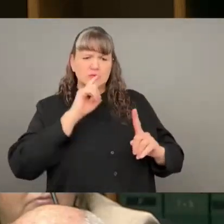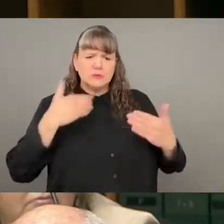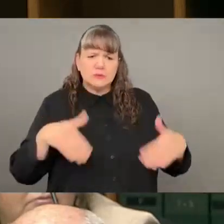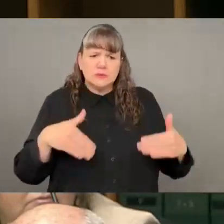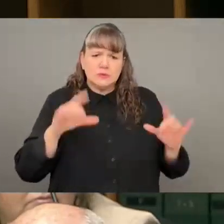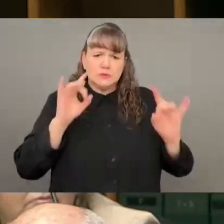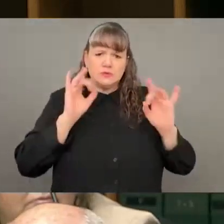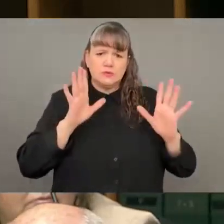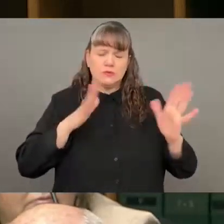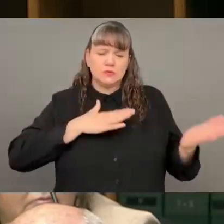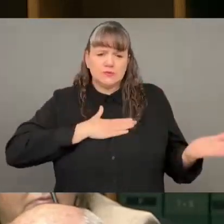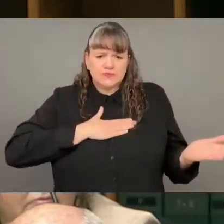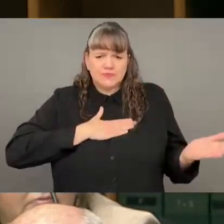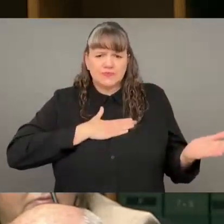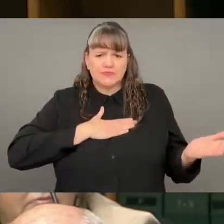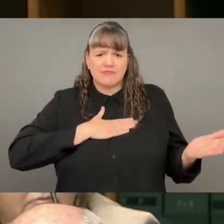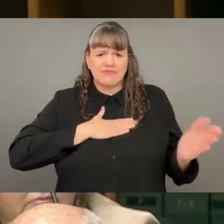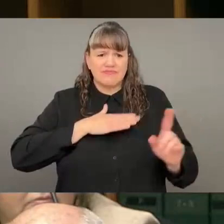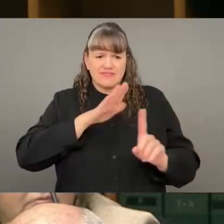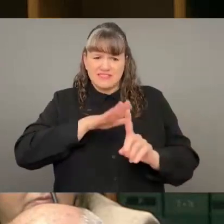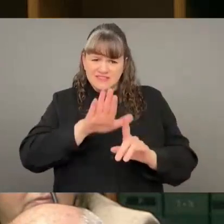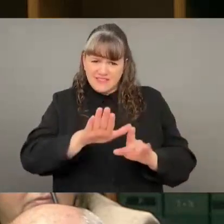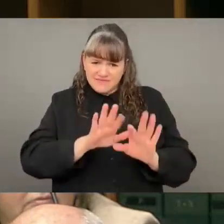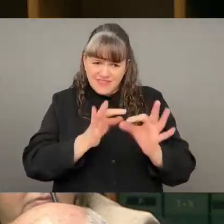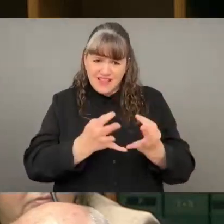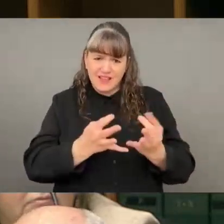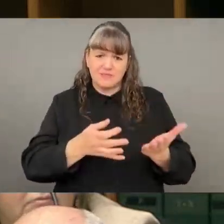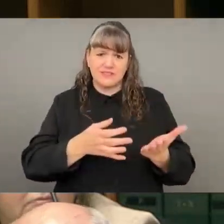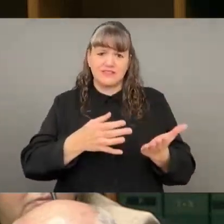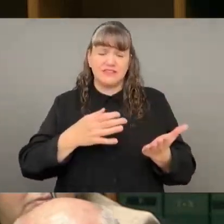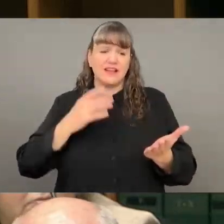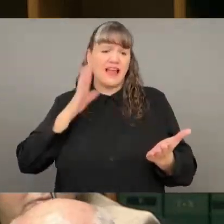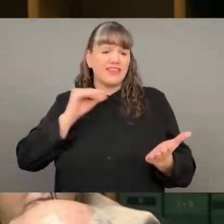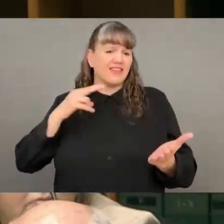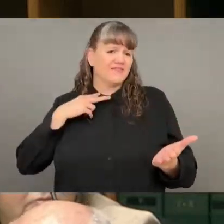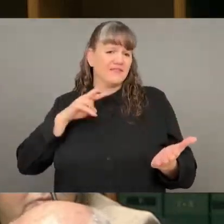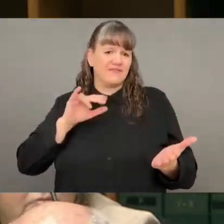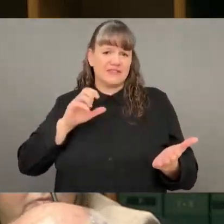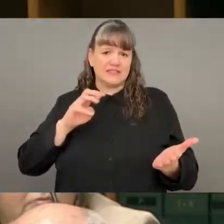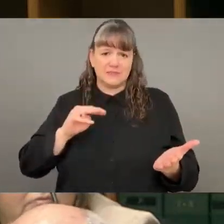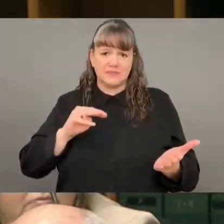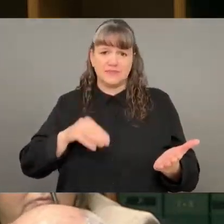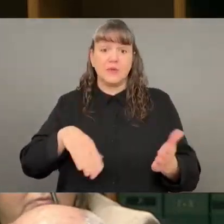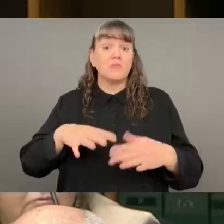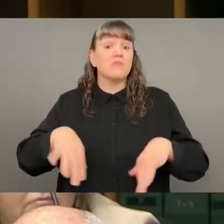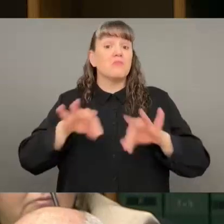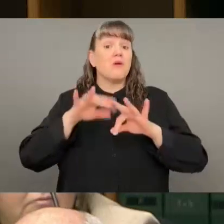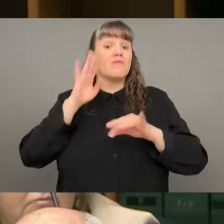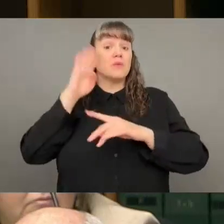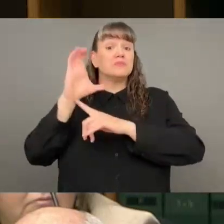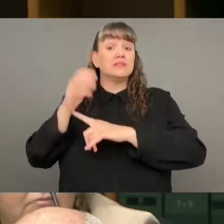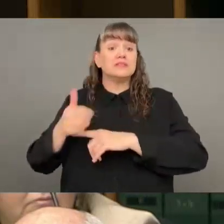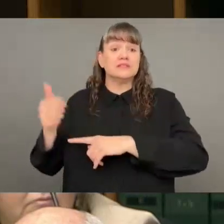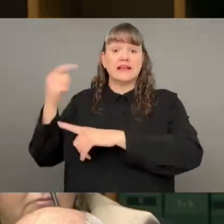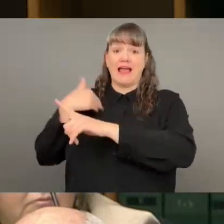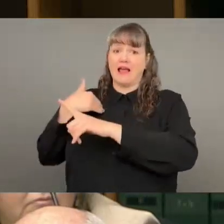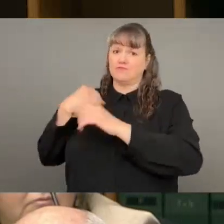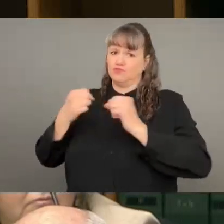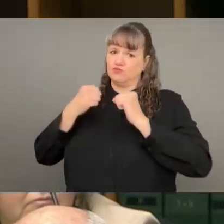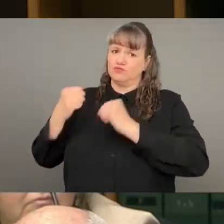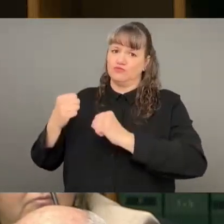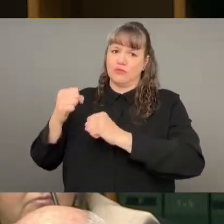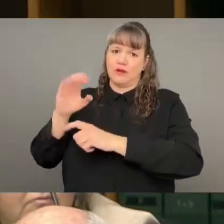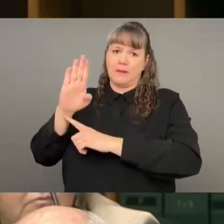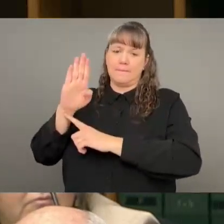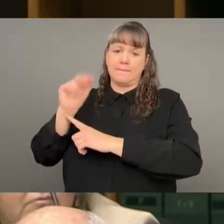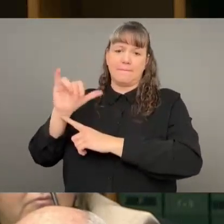such a case. It's very important in the province that we have very strong bail laws. That's why we led the charge across Canada